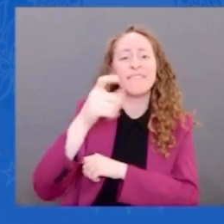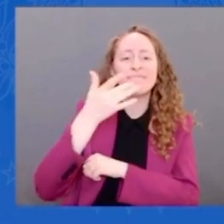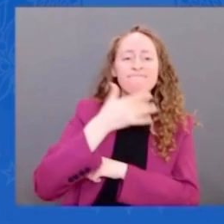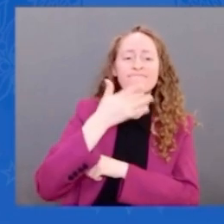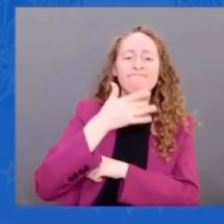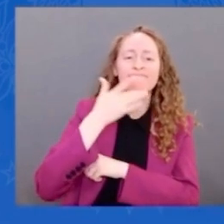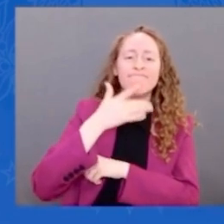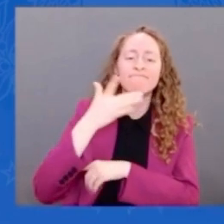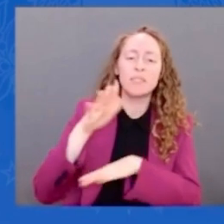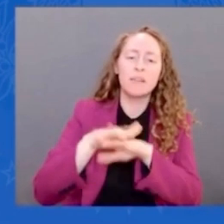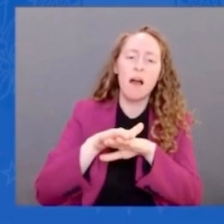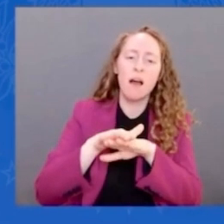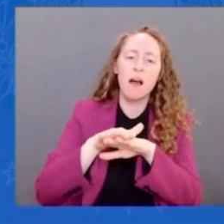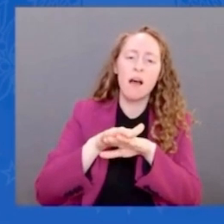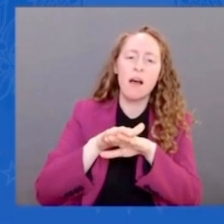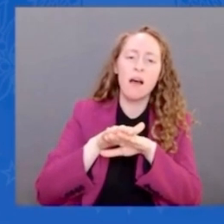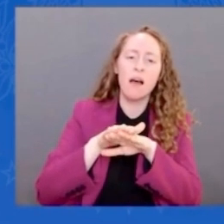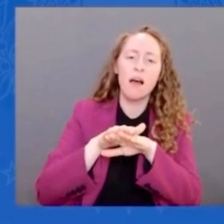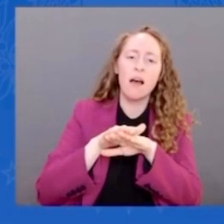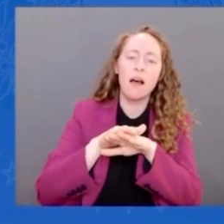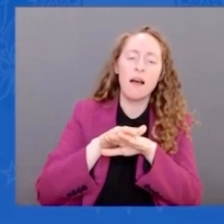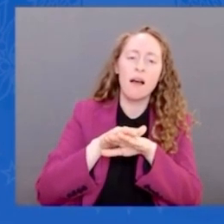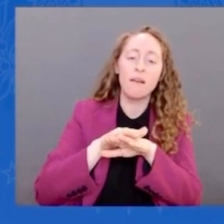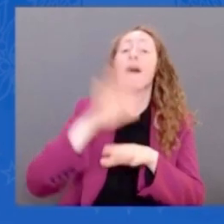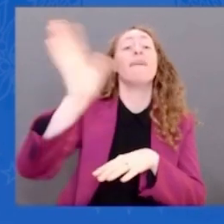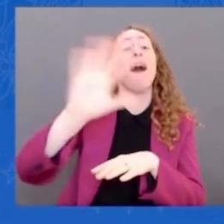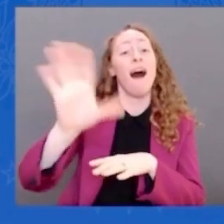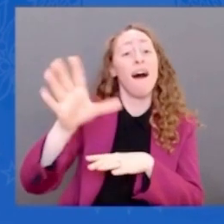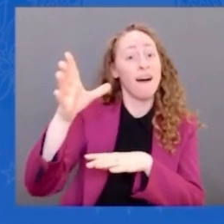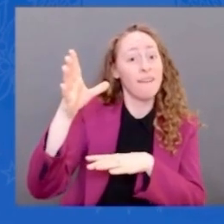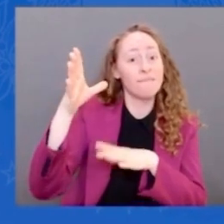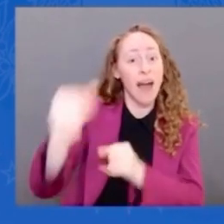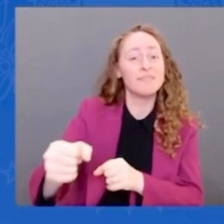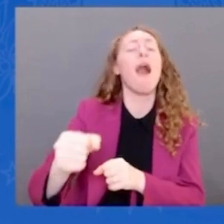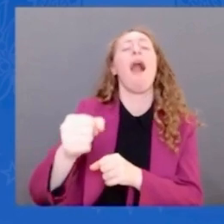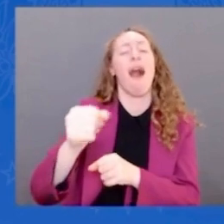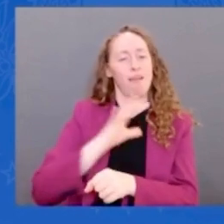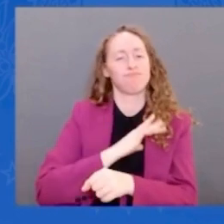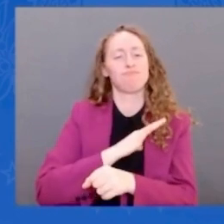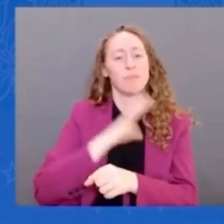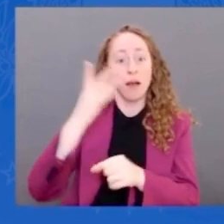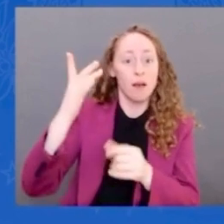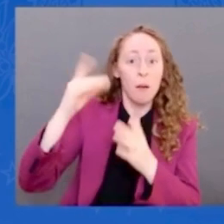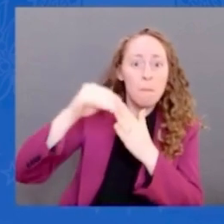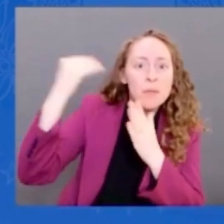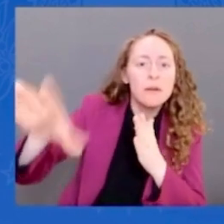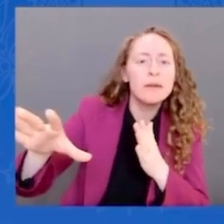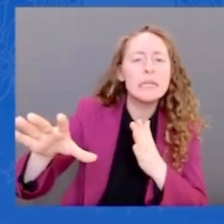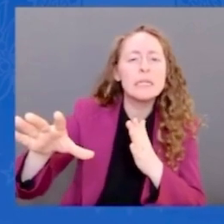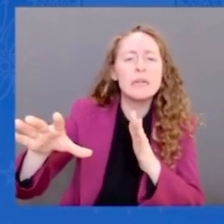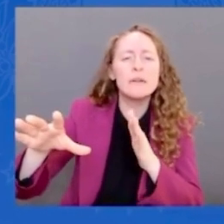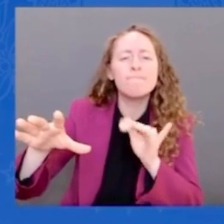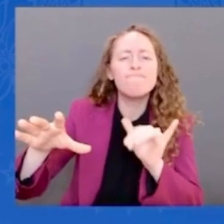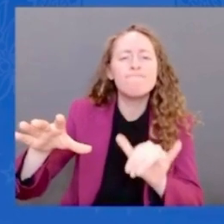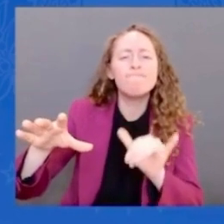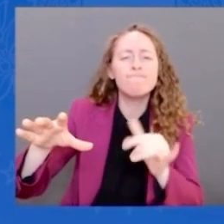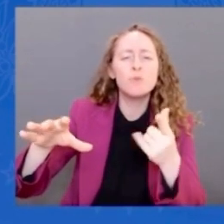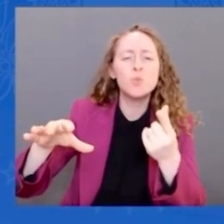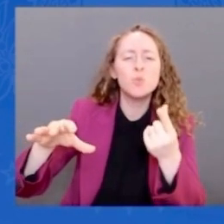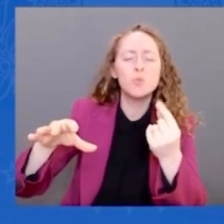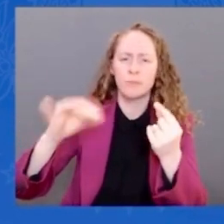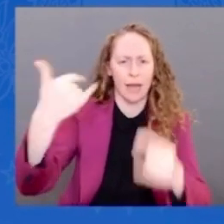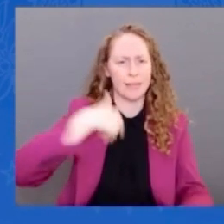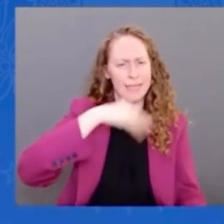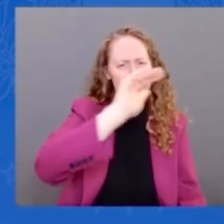of pocket. But over the last few months, my administration has worked closely with the internet providers. This is a case where big